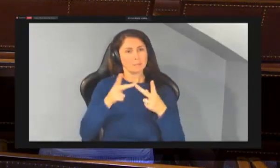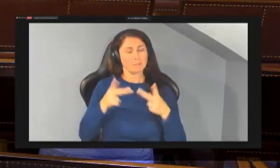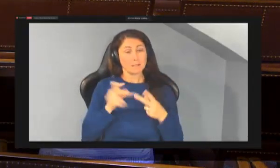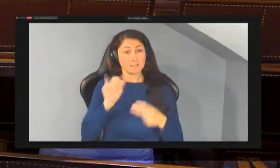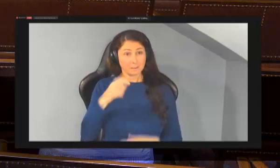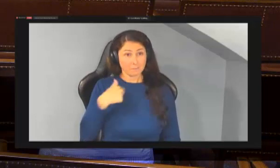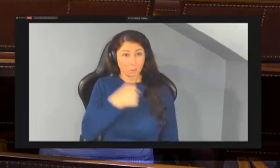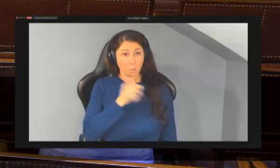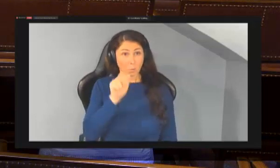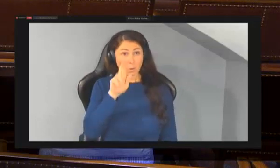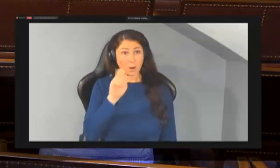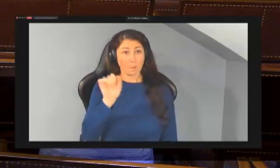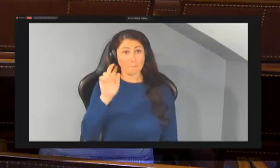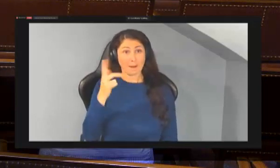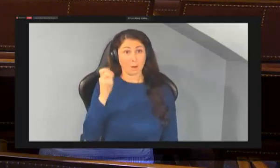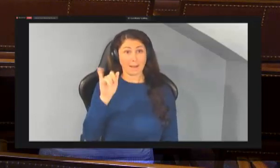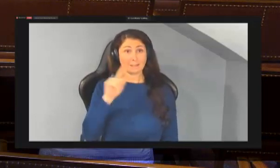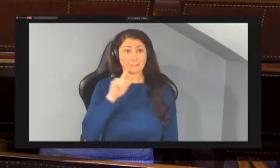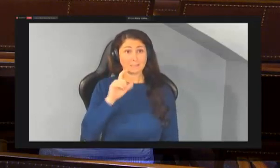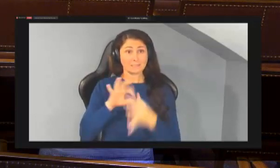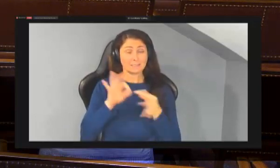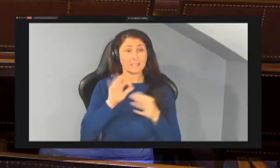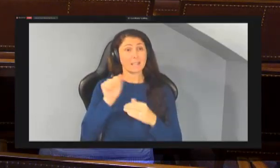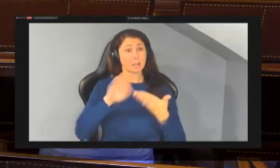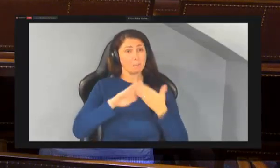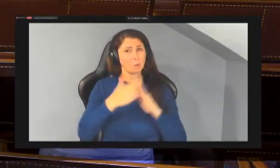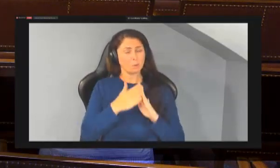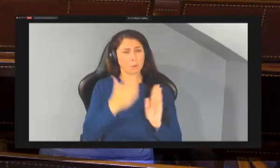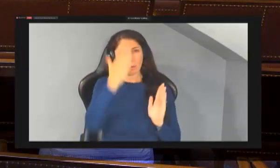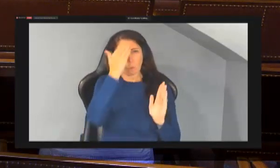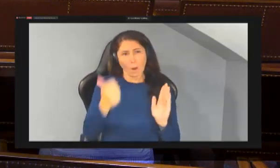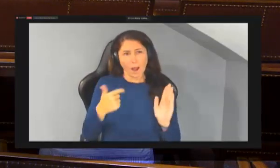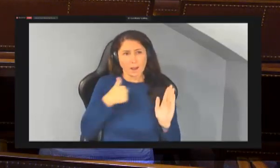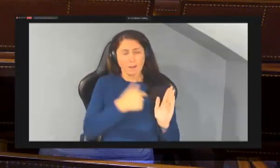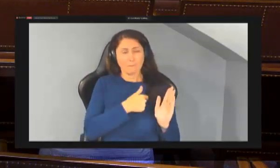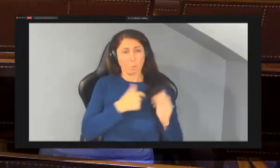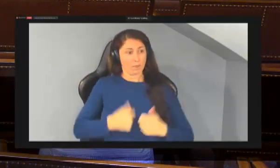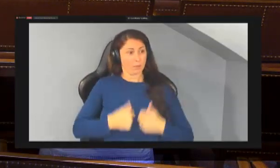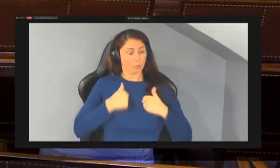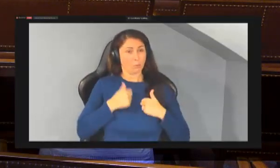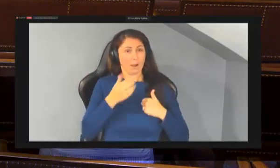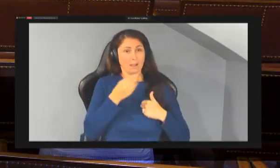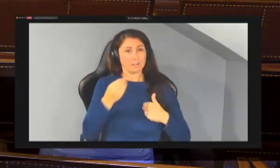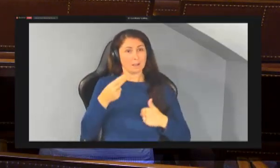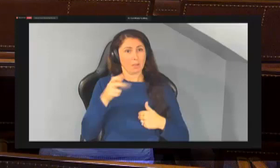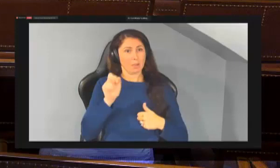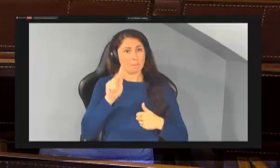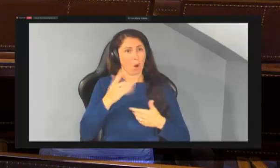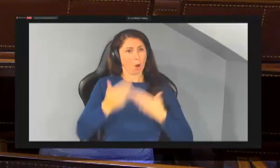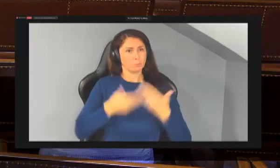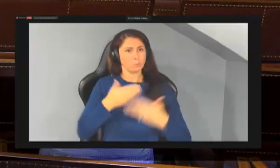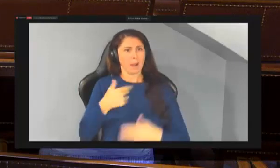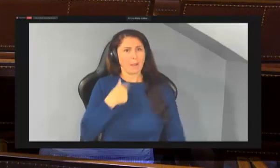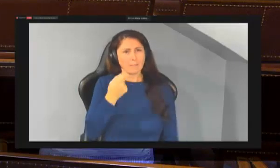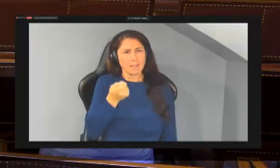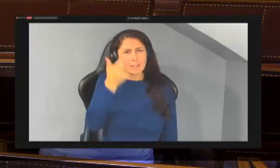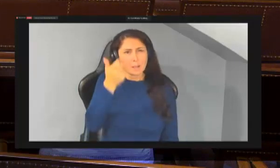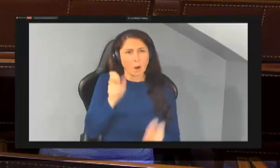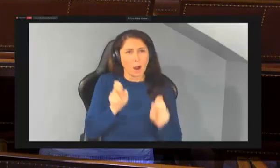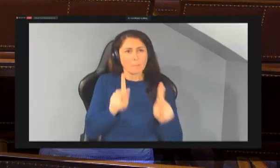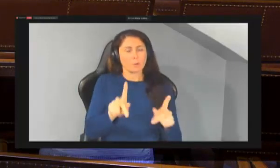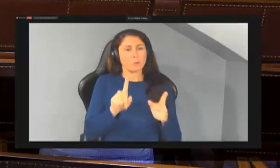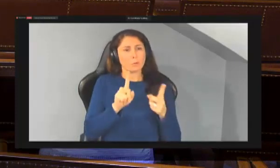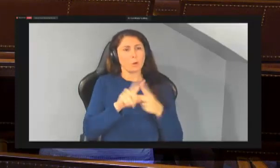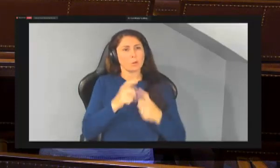are, as Mayor Ganey says, a community, why have we, the residents and parkgoers, been given little opportunity to voice